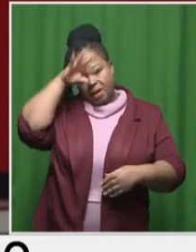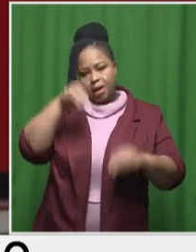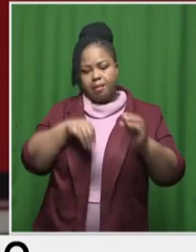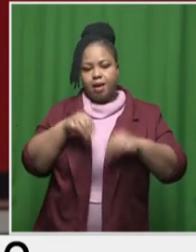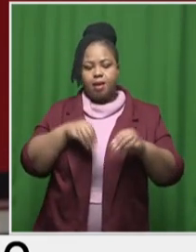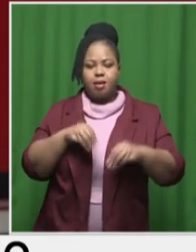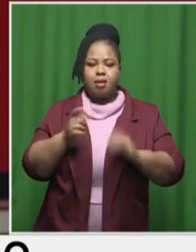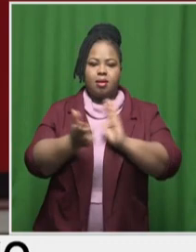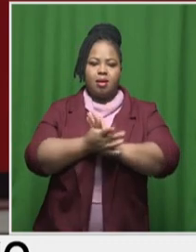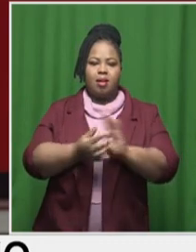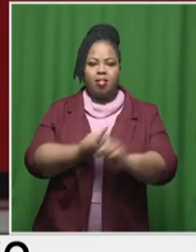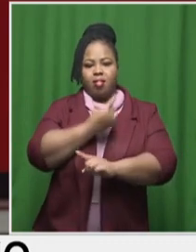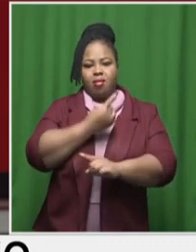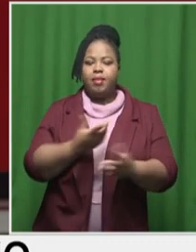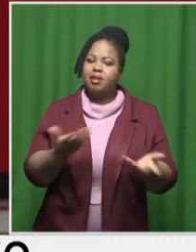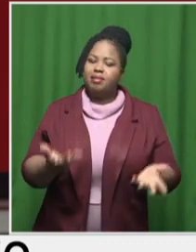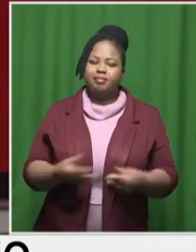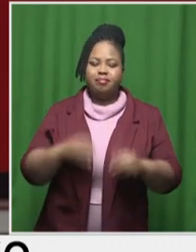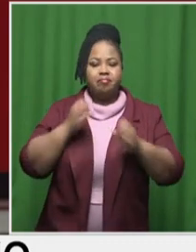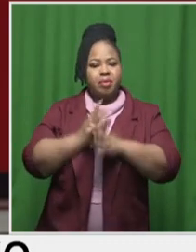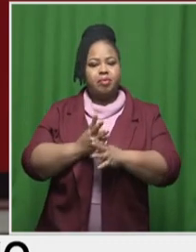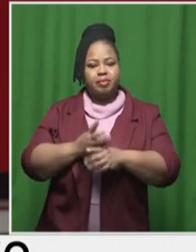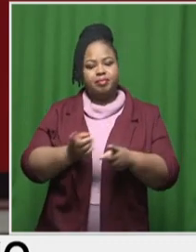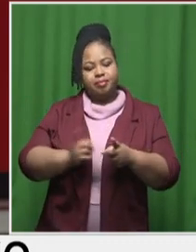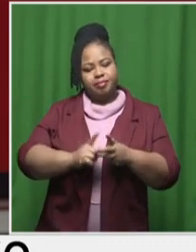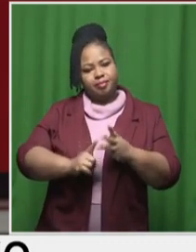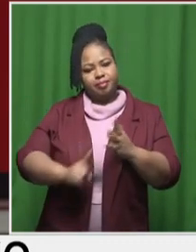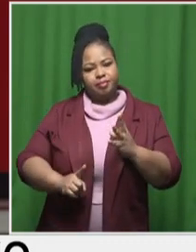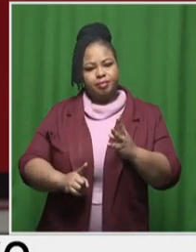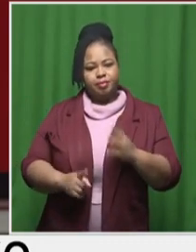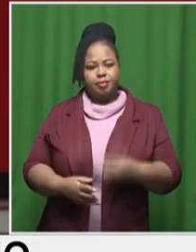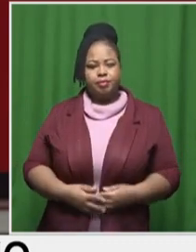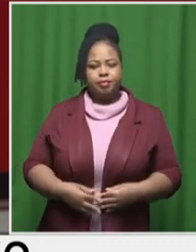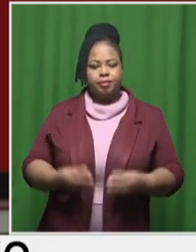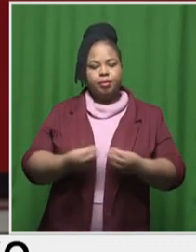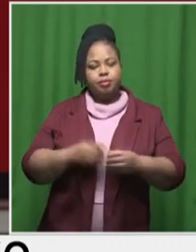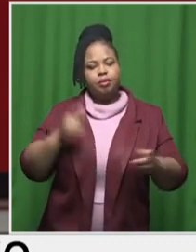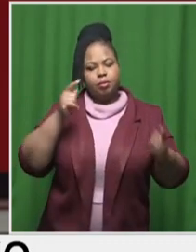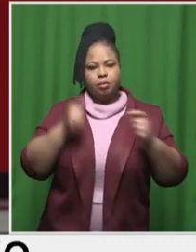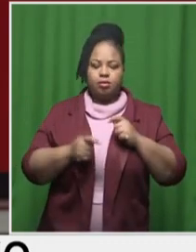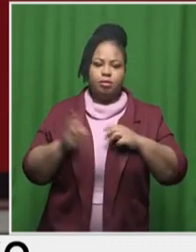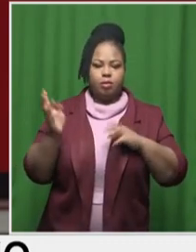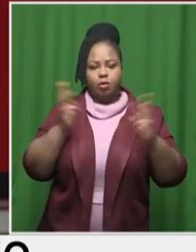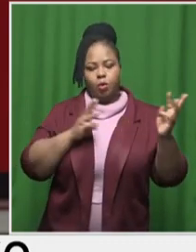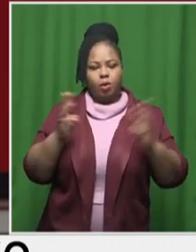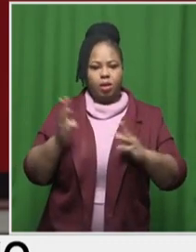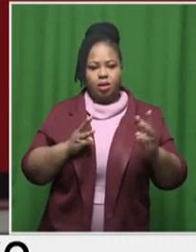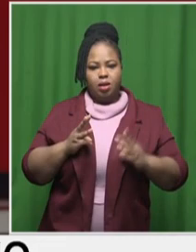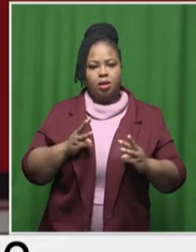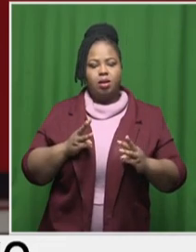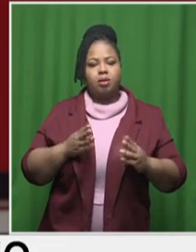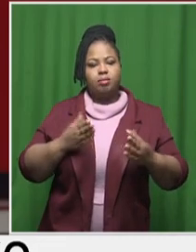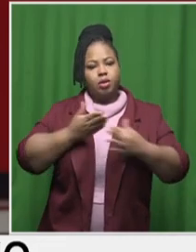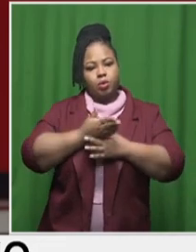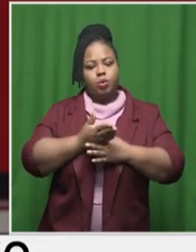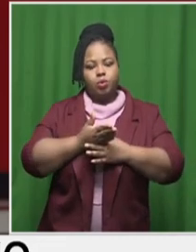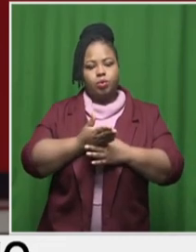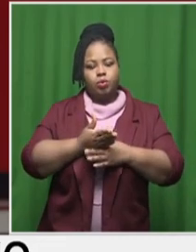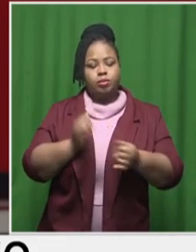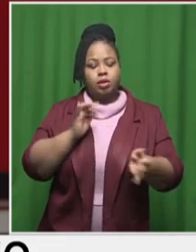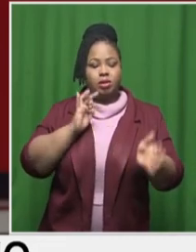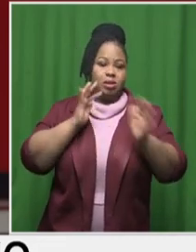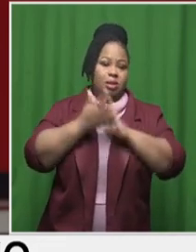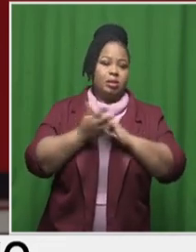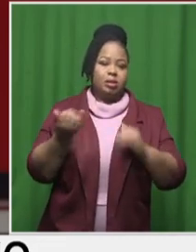these explosions, together with the change of weather patterns, either through